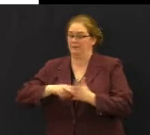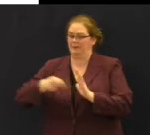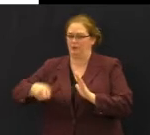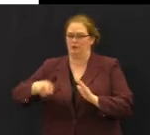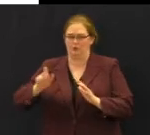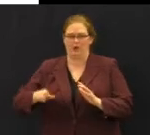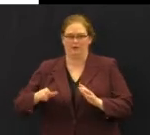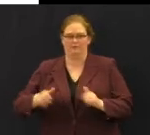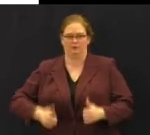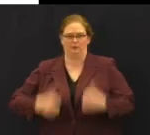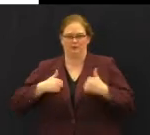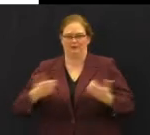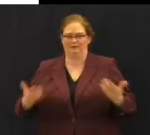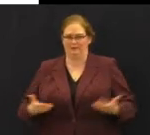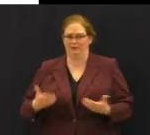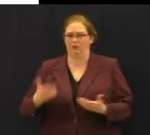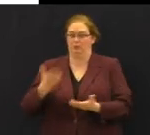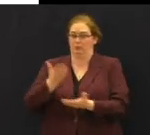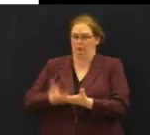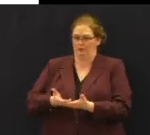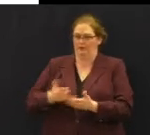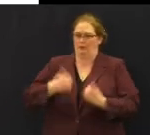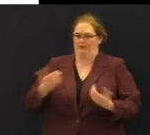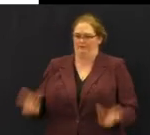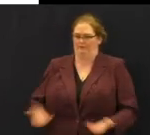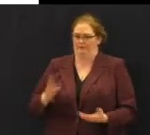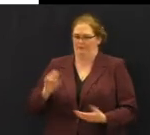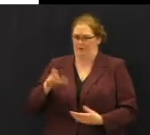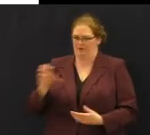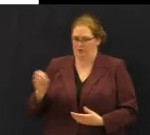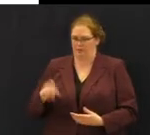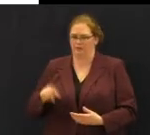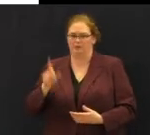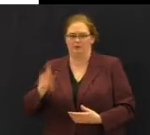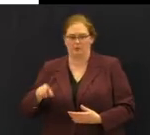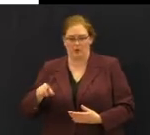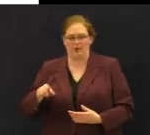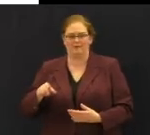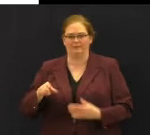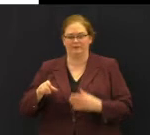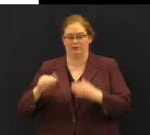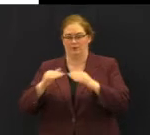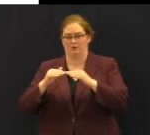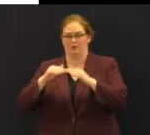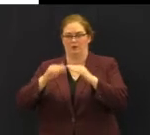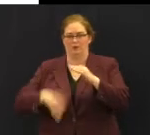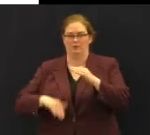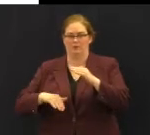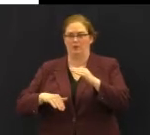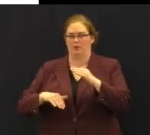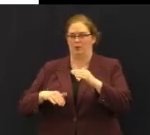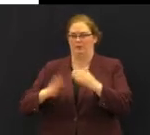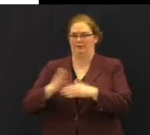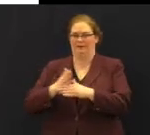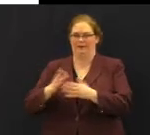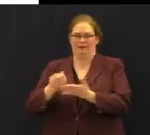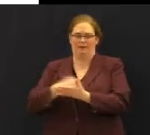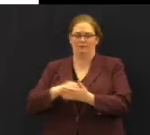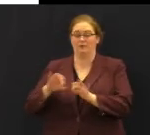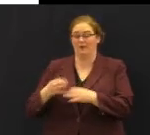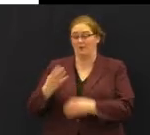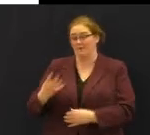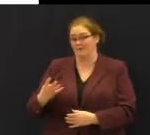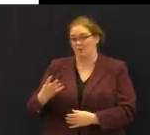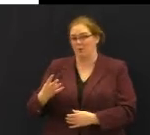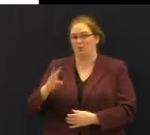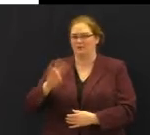Bucks County resident with proof of residency. You have to be at or below 80% of the area median income. So for a family of four, this